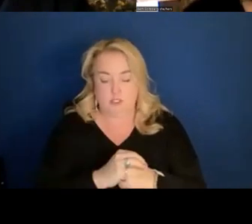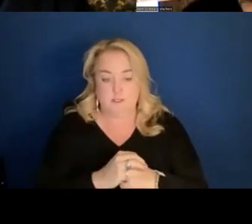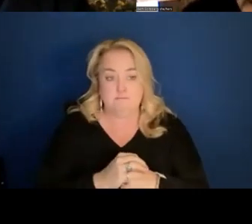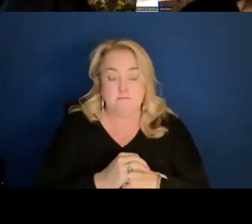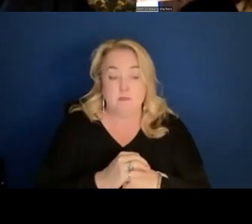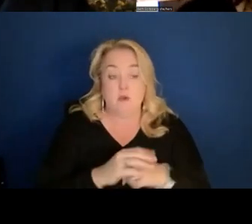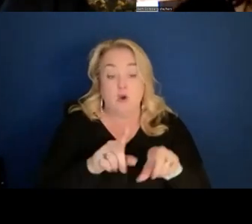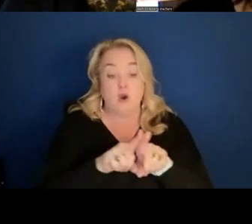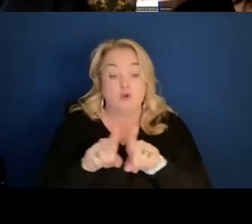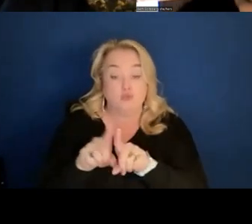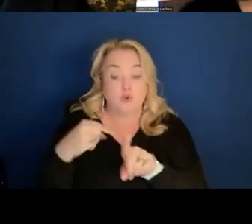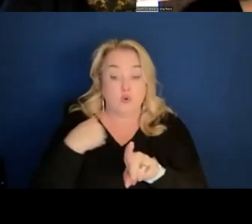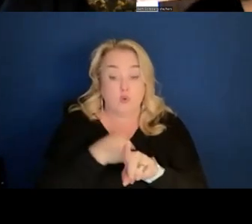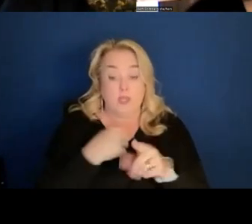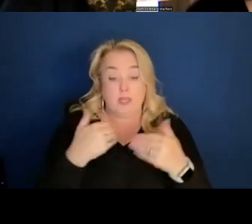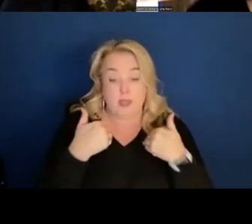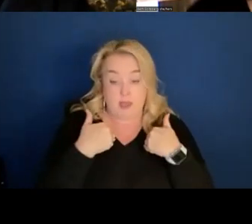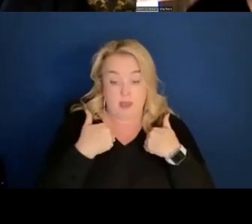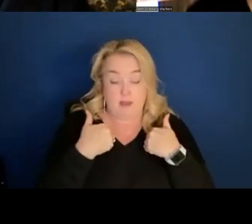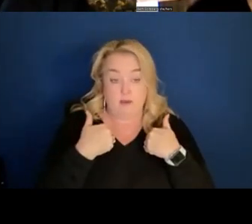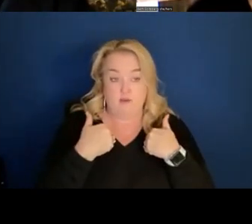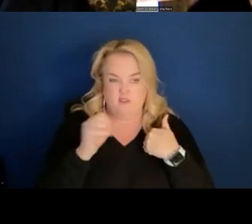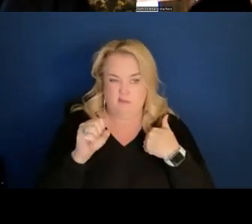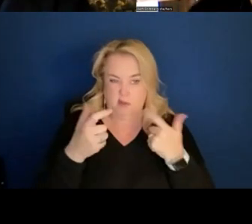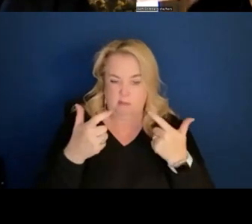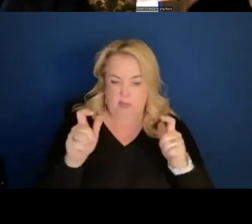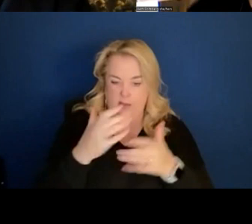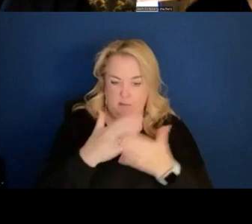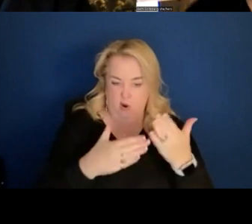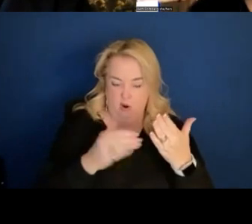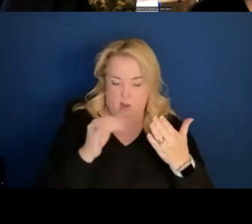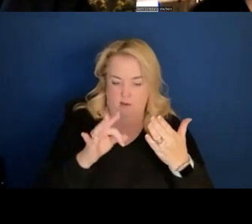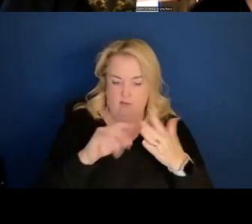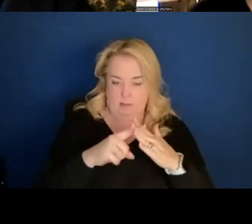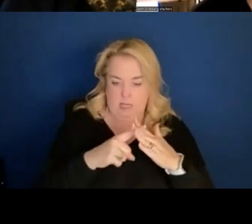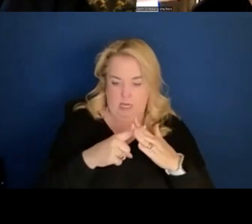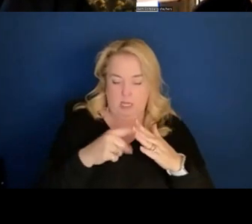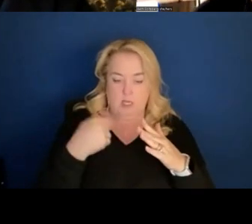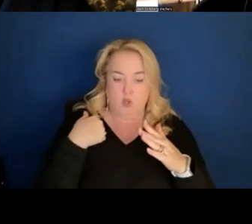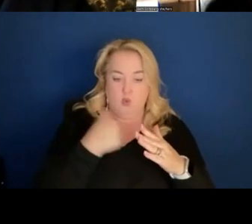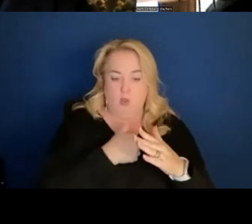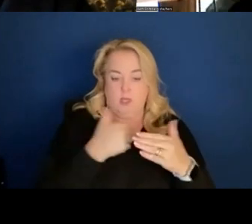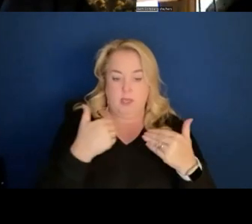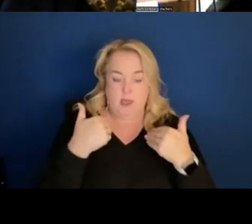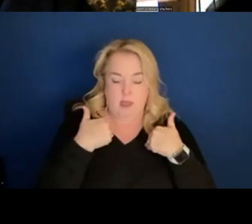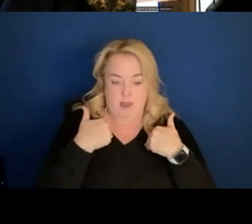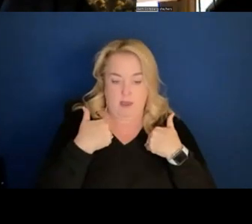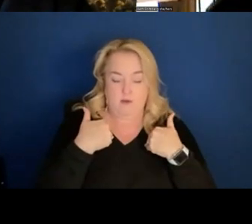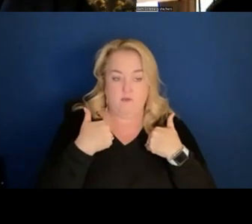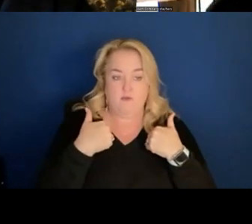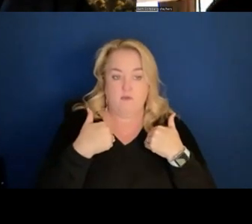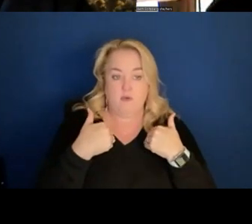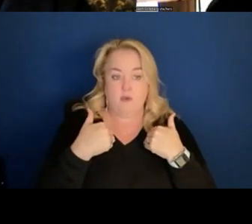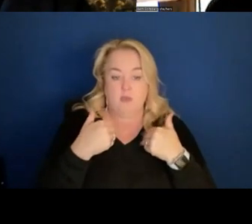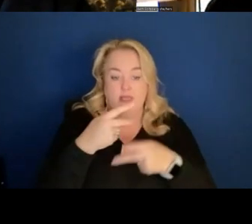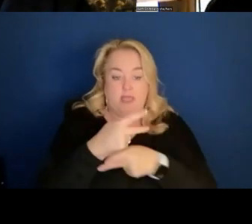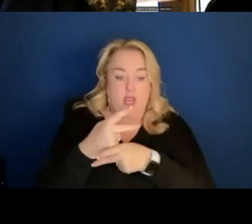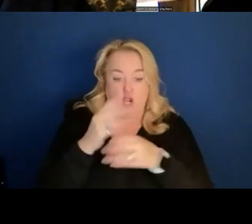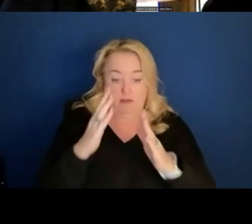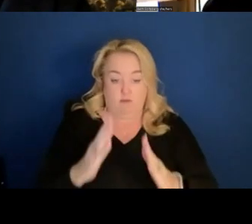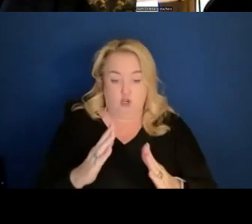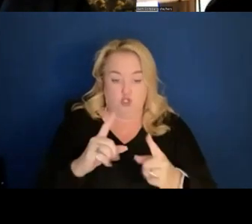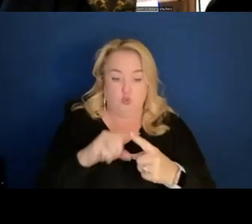We also have, and this is a big part of what I said at the beginning about our department, we want our caregivers